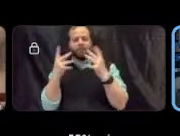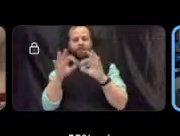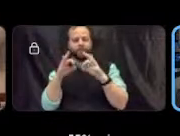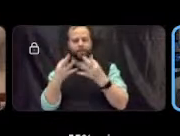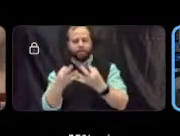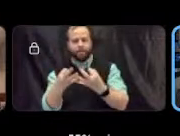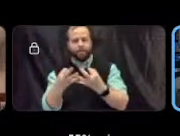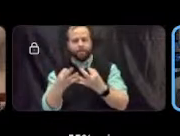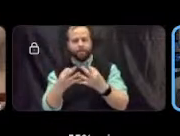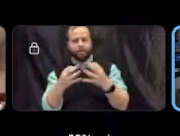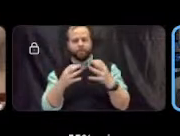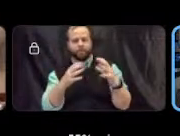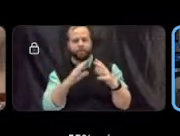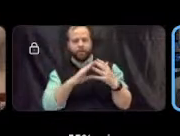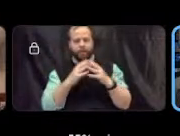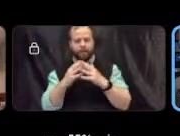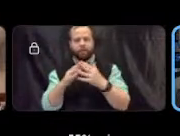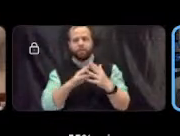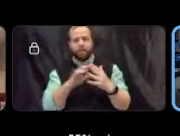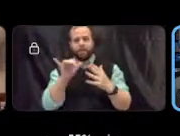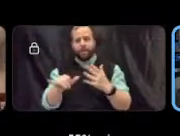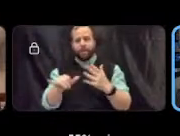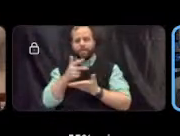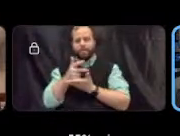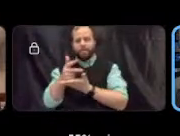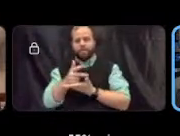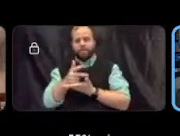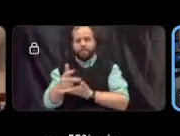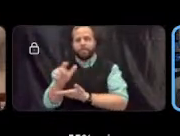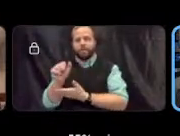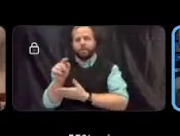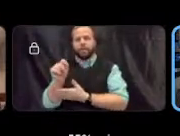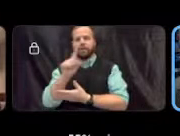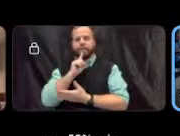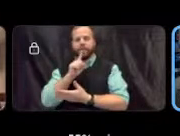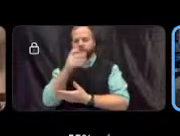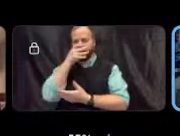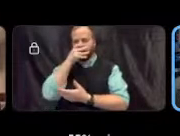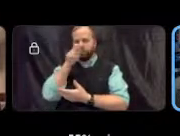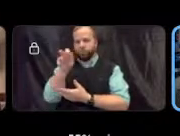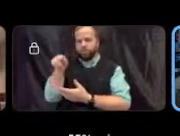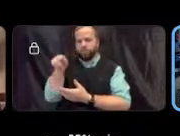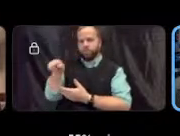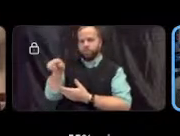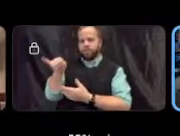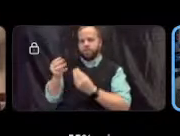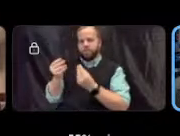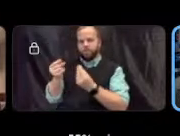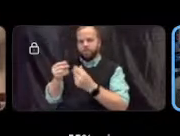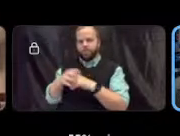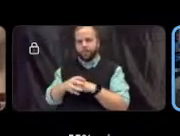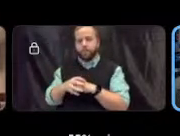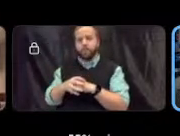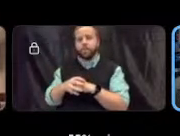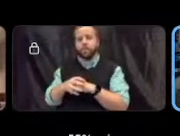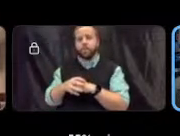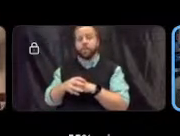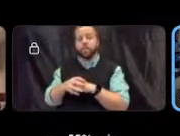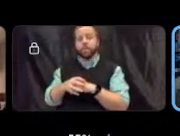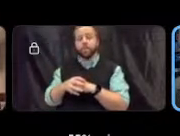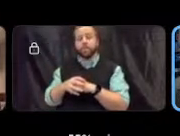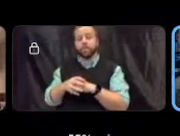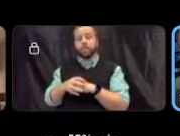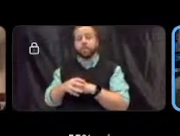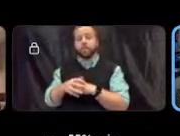lot for that multifamily is what's immediately adjacent to this property. So because of that, and because there still will